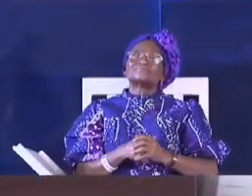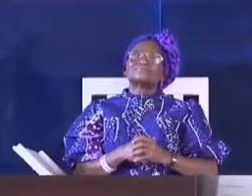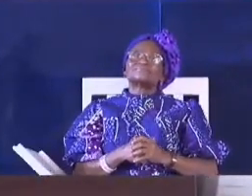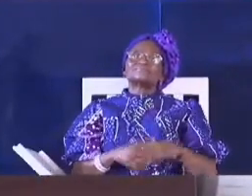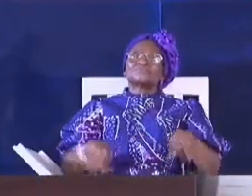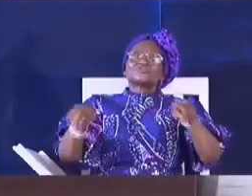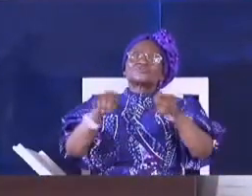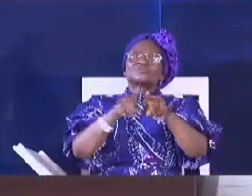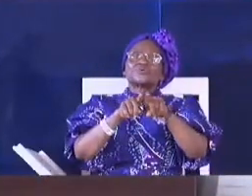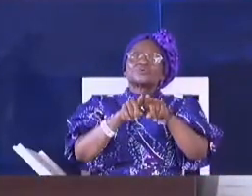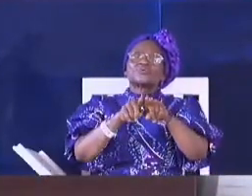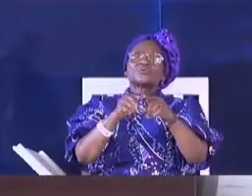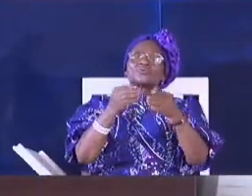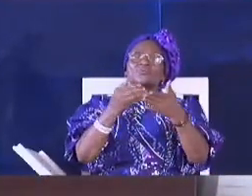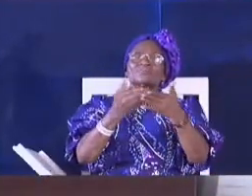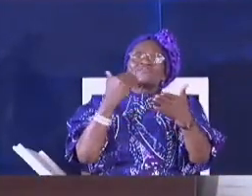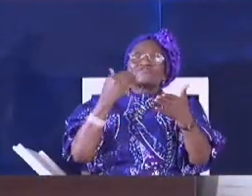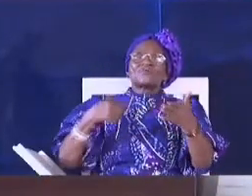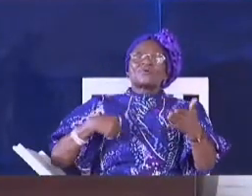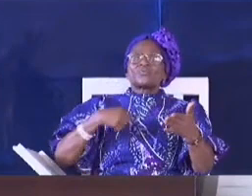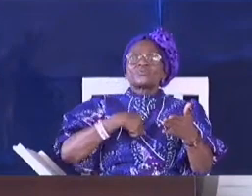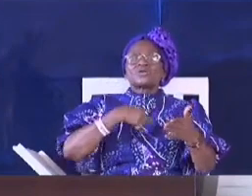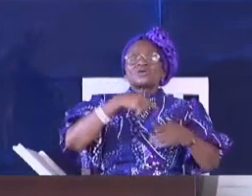So before we go to the real